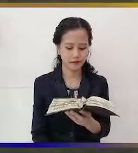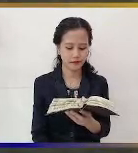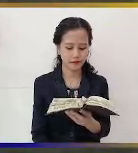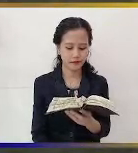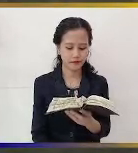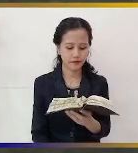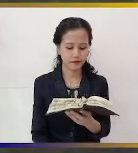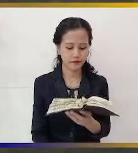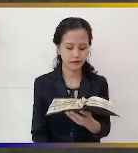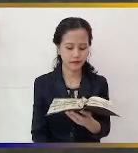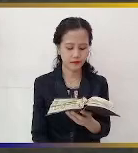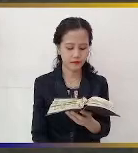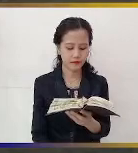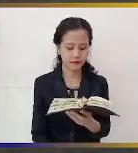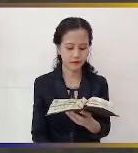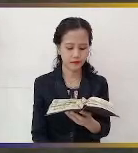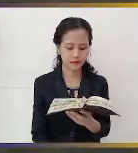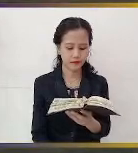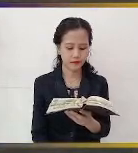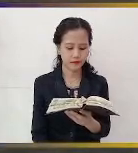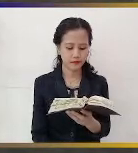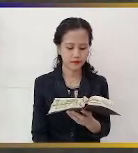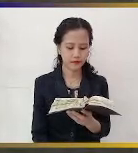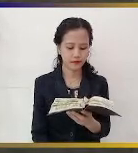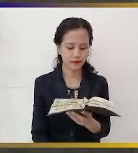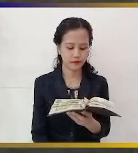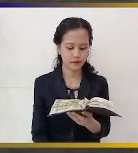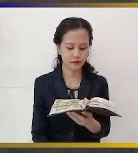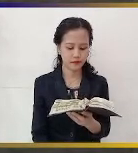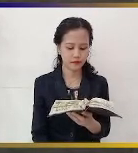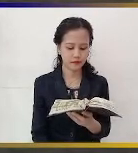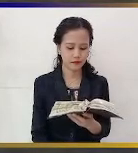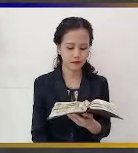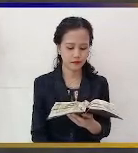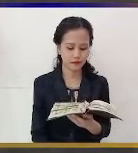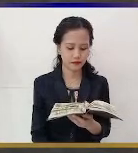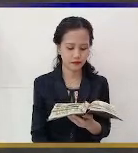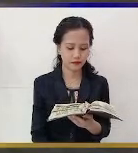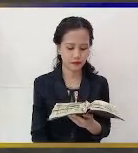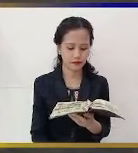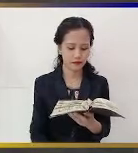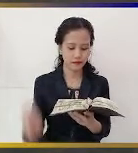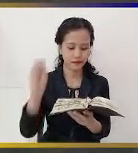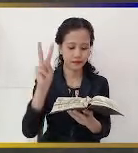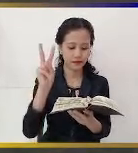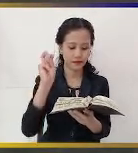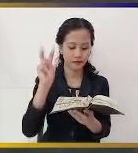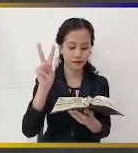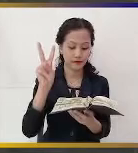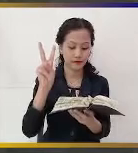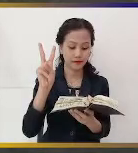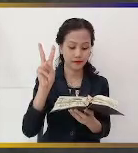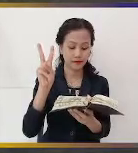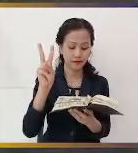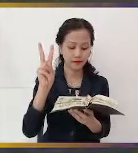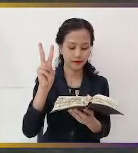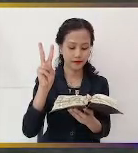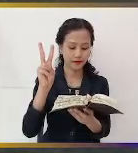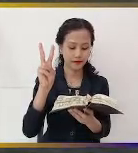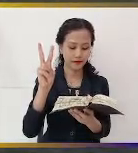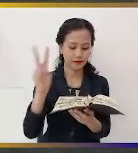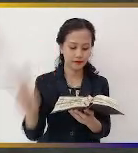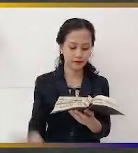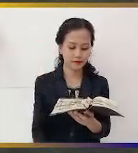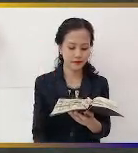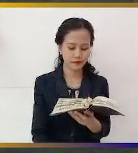thyself understanding to discern judgment. Behold, I have done according to thy words. Lo,